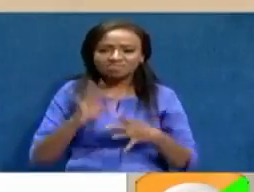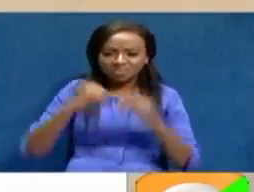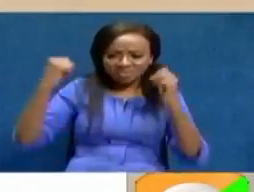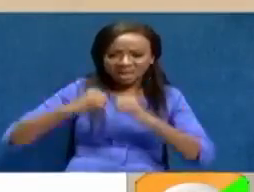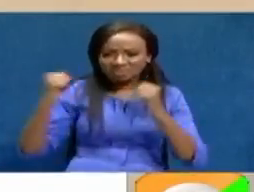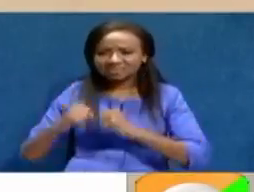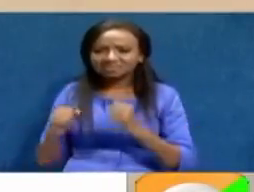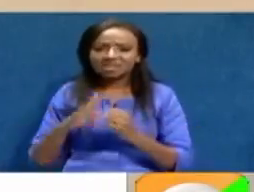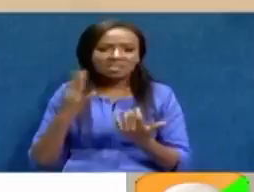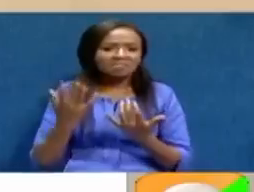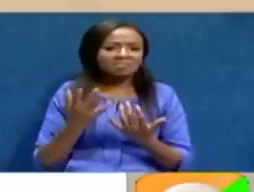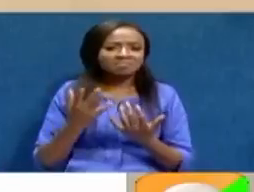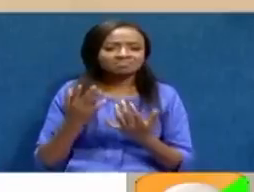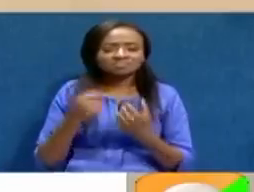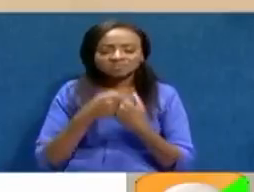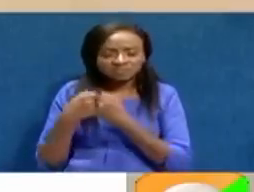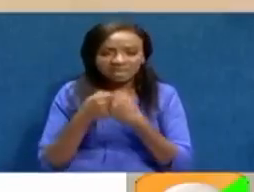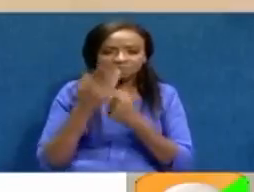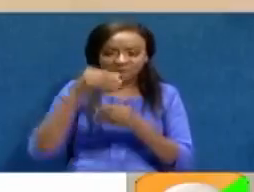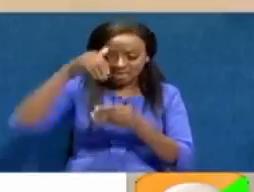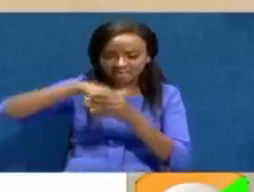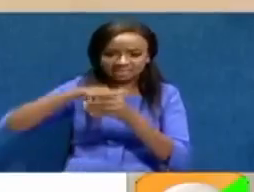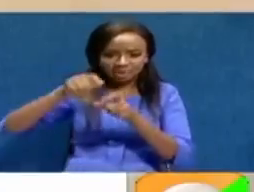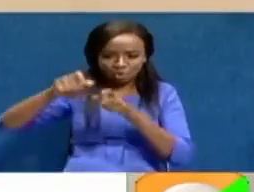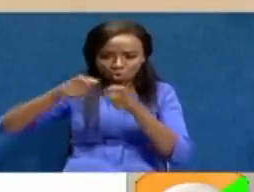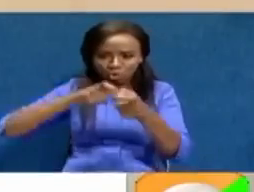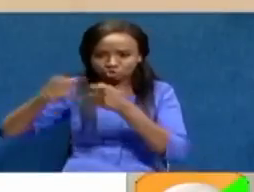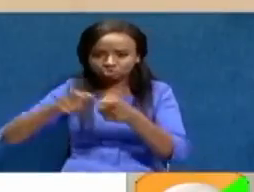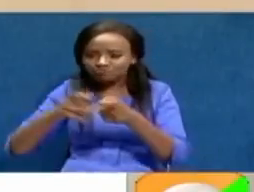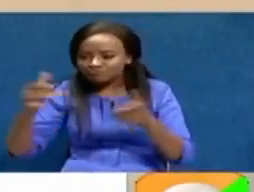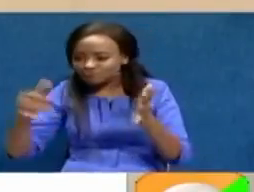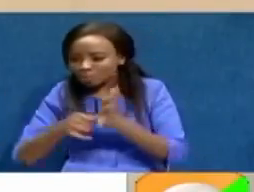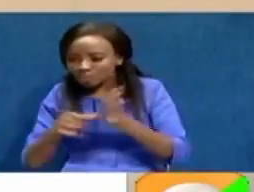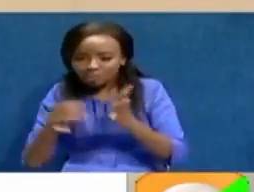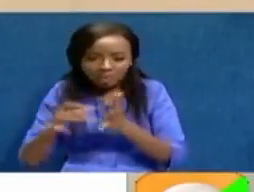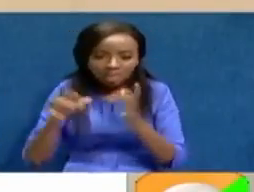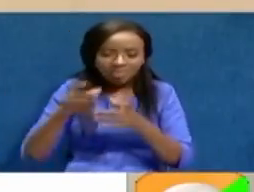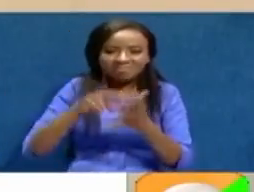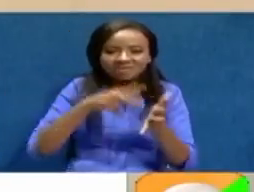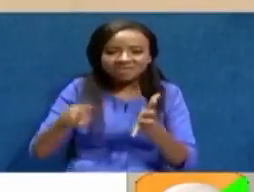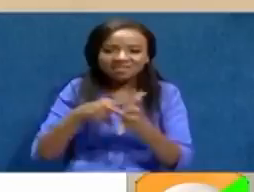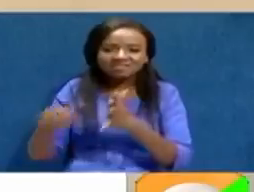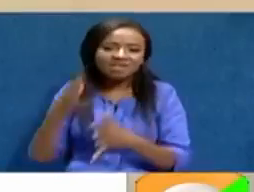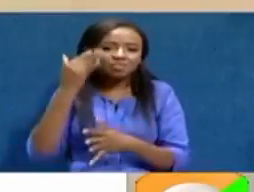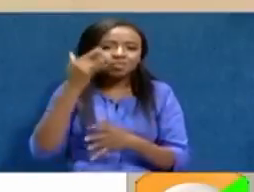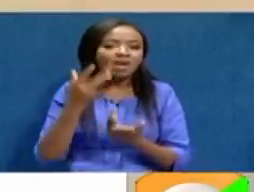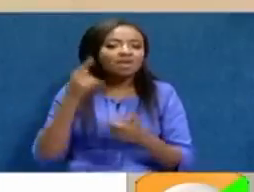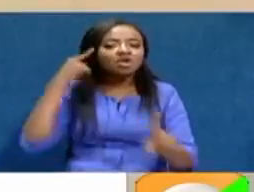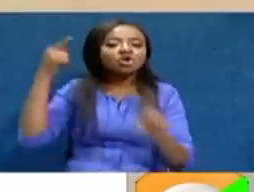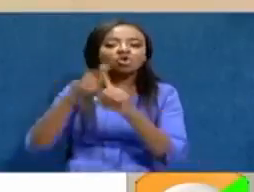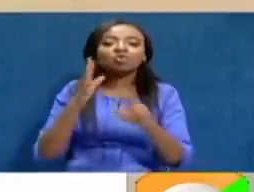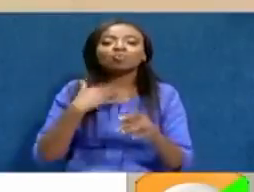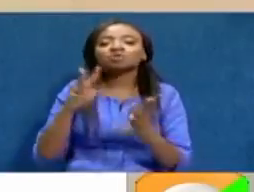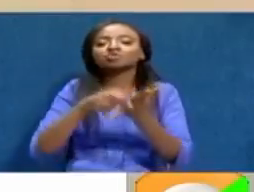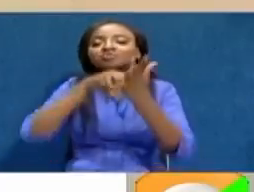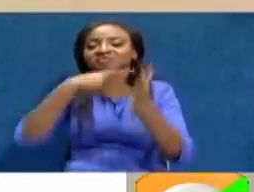dealers had a field day as internal controls, where they existed, failed or were made to fail